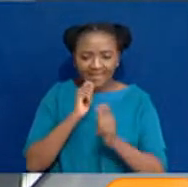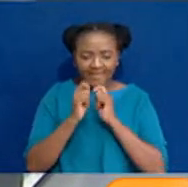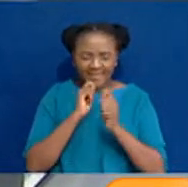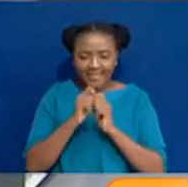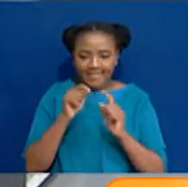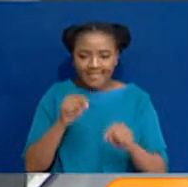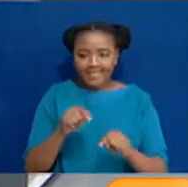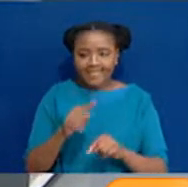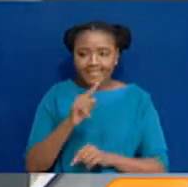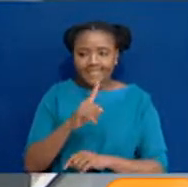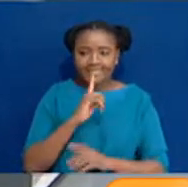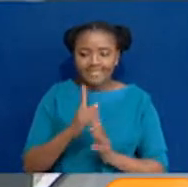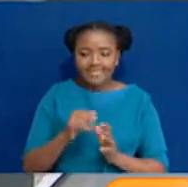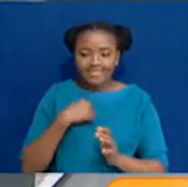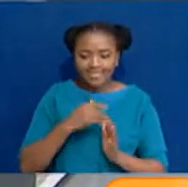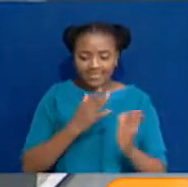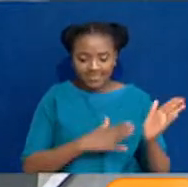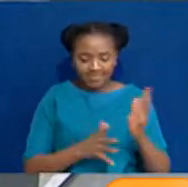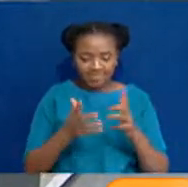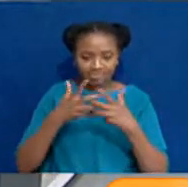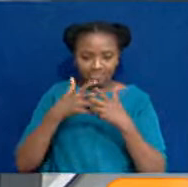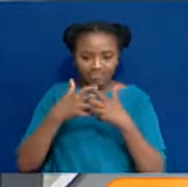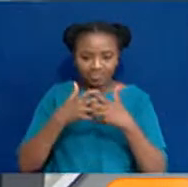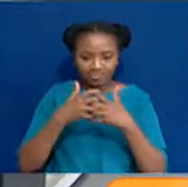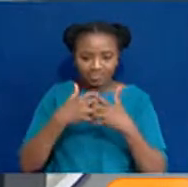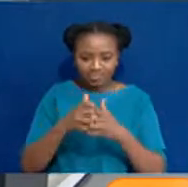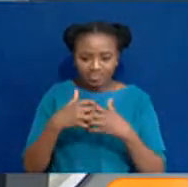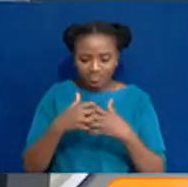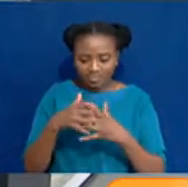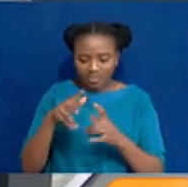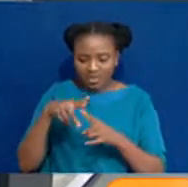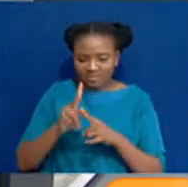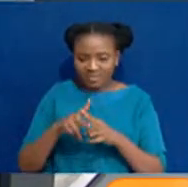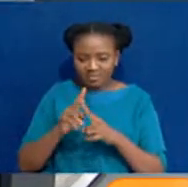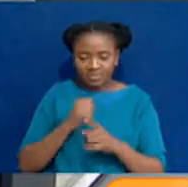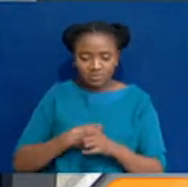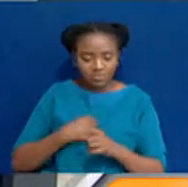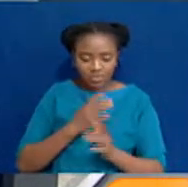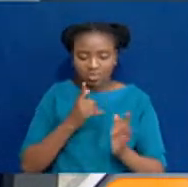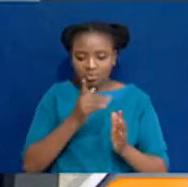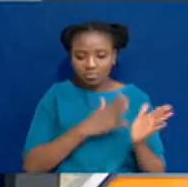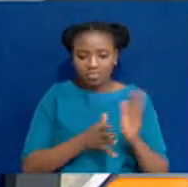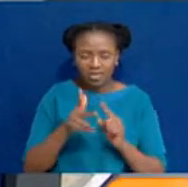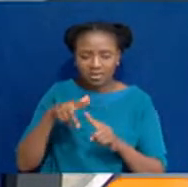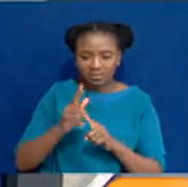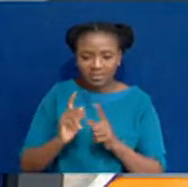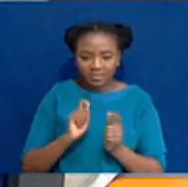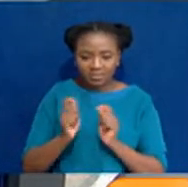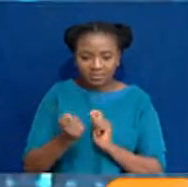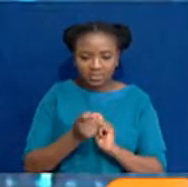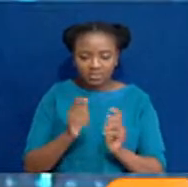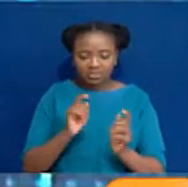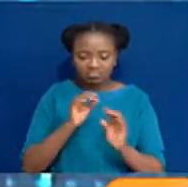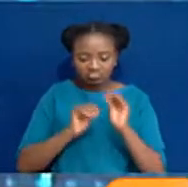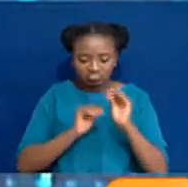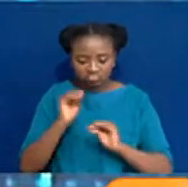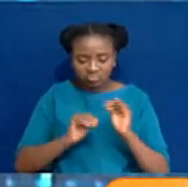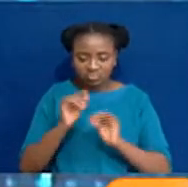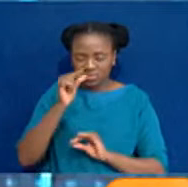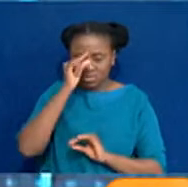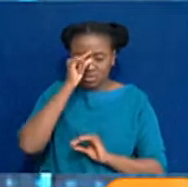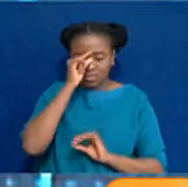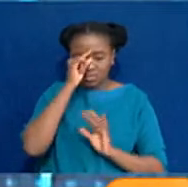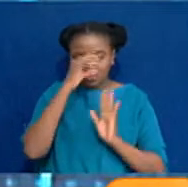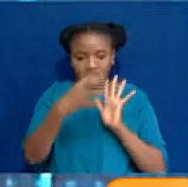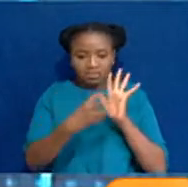you would then re-engineer the government advertising space. Yeah. How far are you with that? That is work in progress. You know, when I